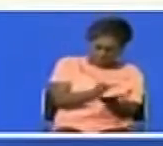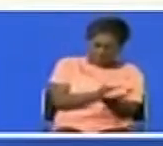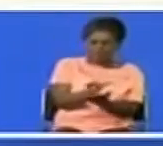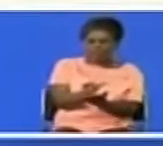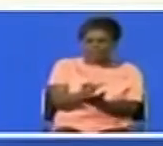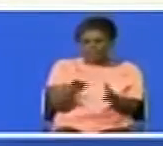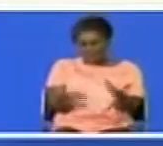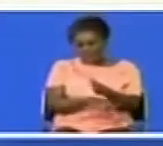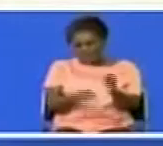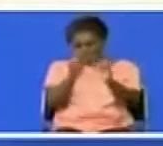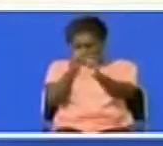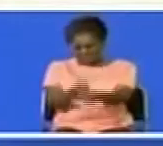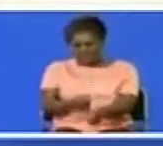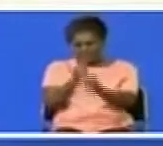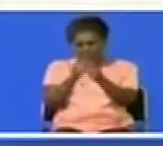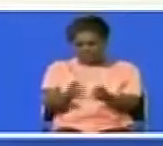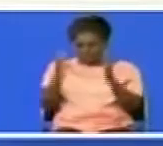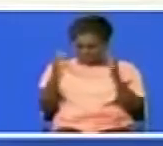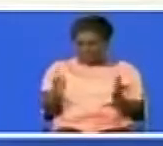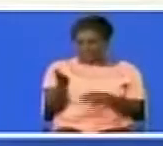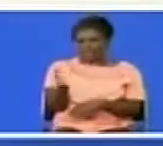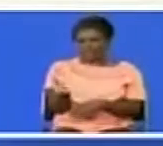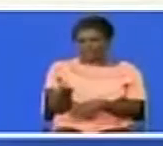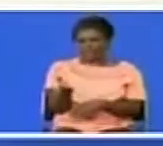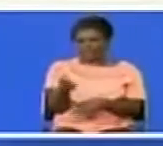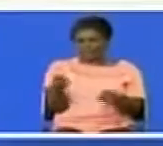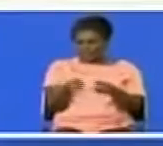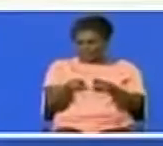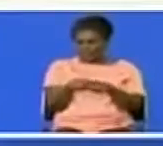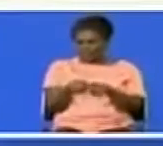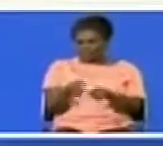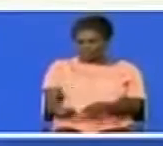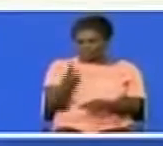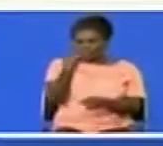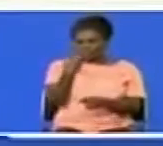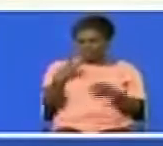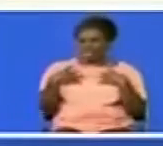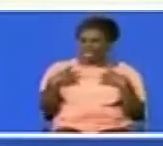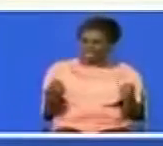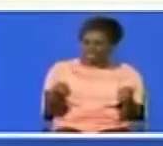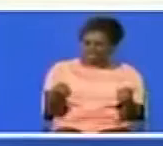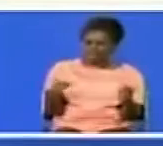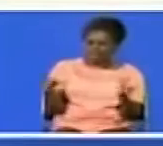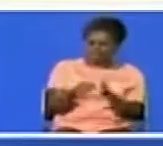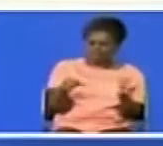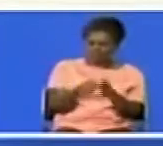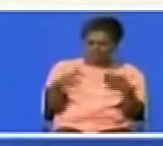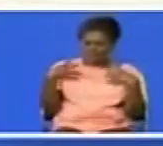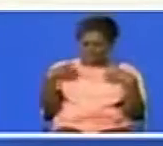under agriculture. Agriculture is one of the big ones. You've got dispute now even over health, mm-hmm. reclassification of